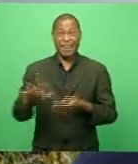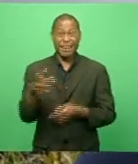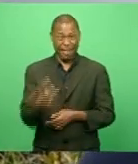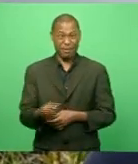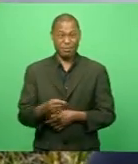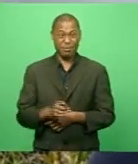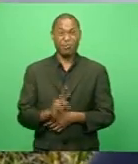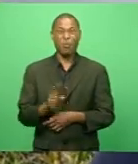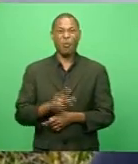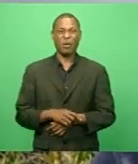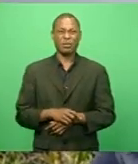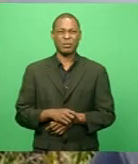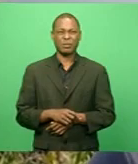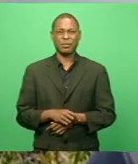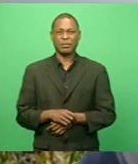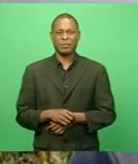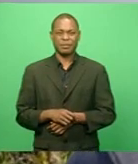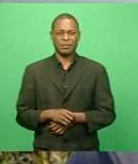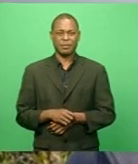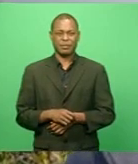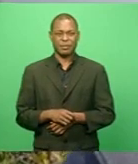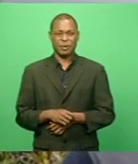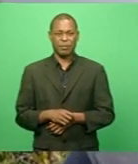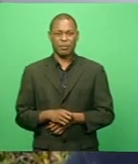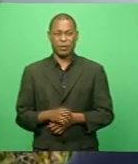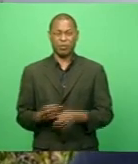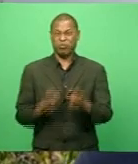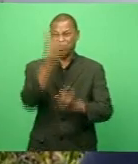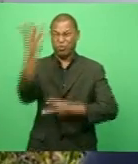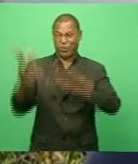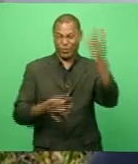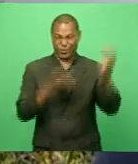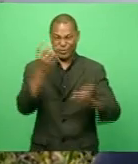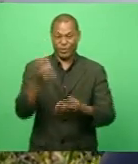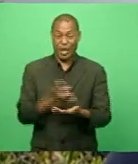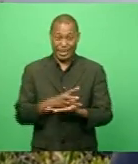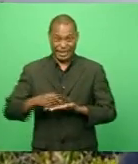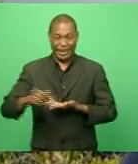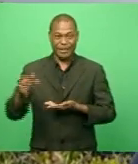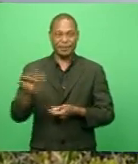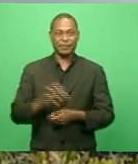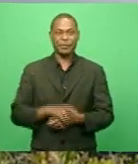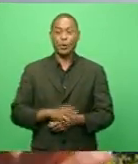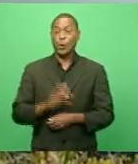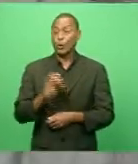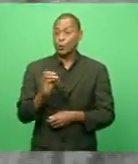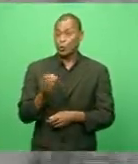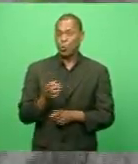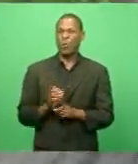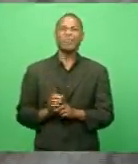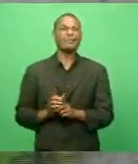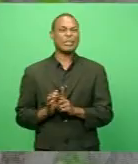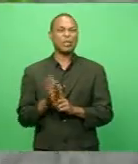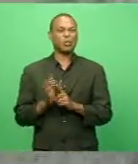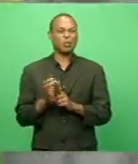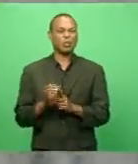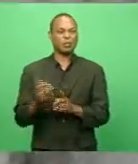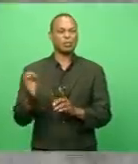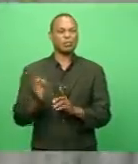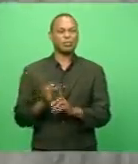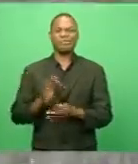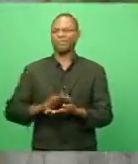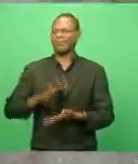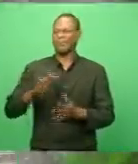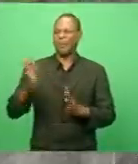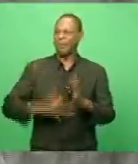mostly volcanic sand. So we've noticed that we're having increasing fires too. Ranger Naruma says the